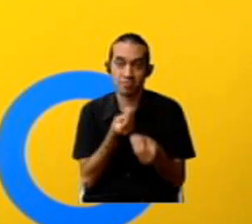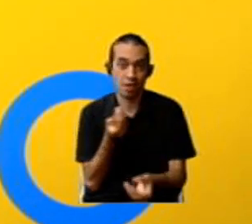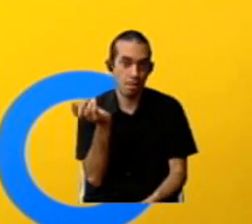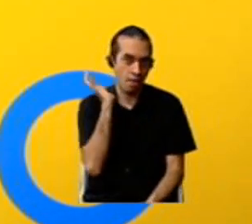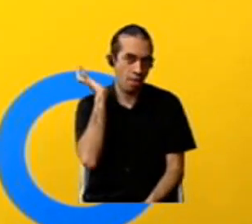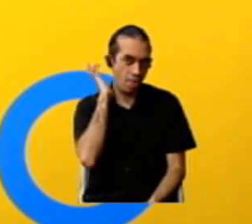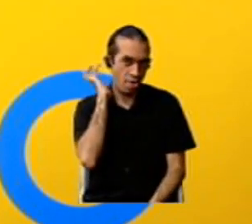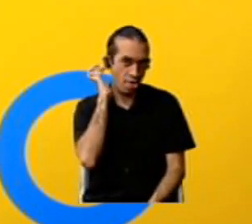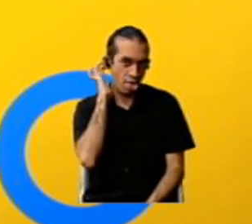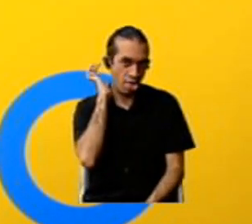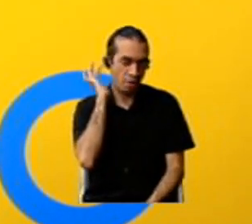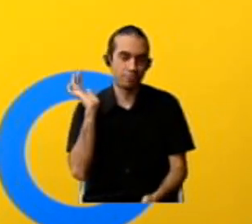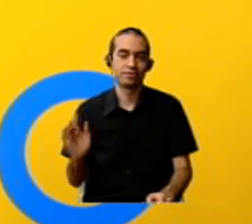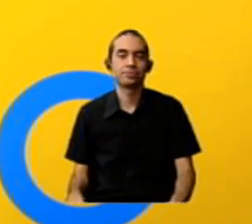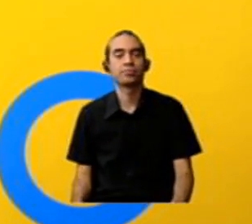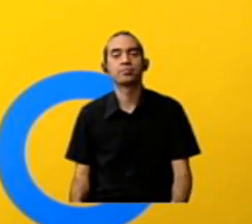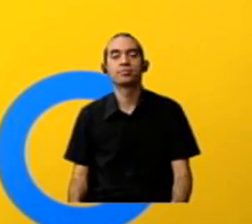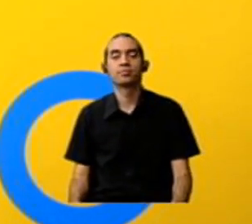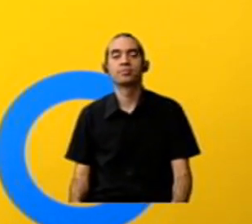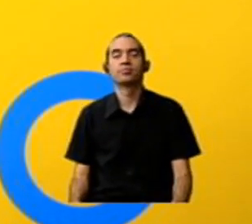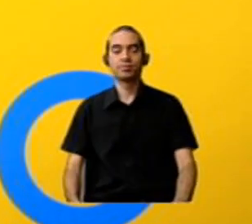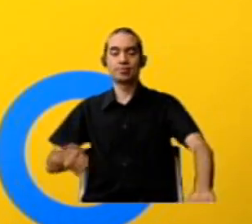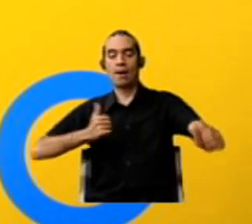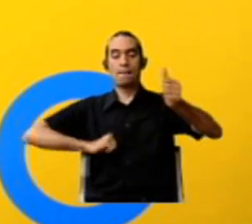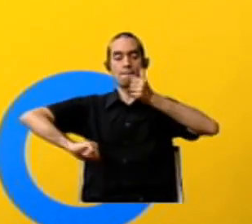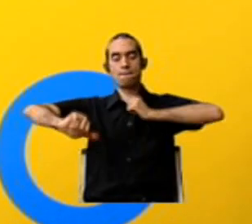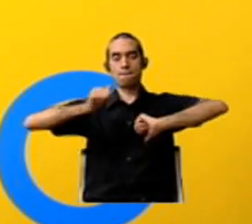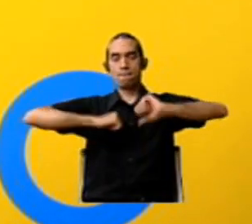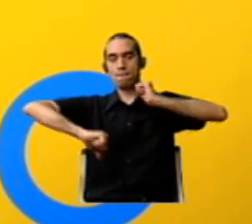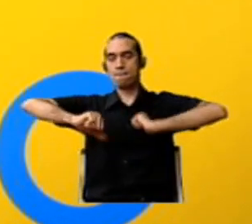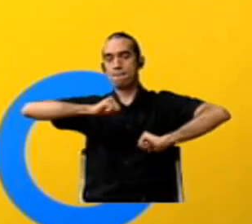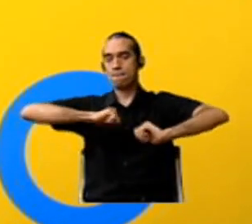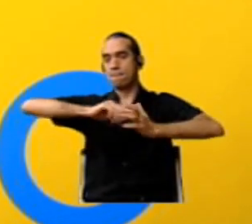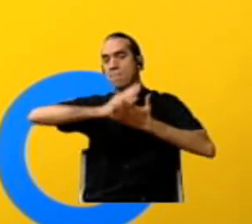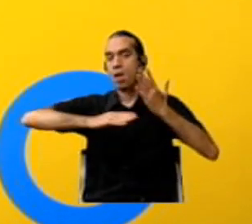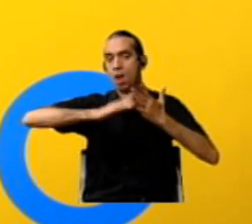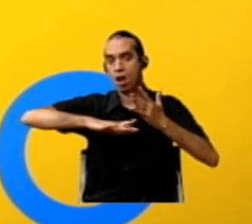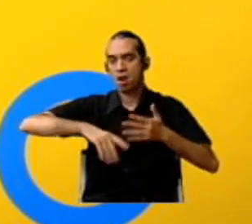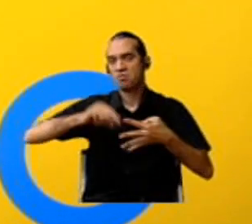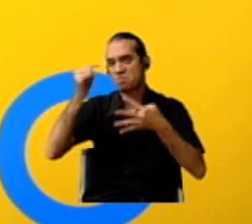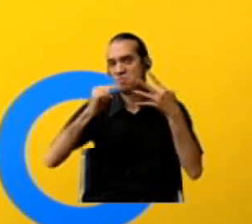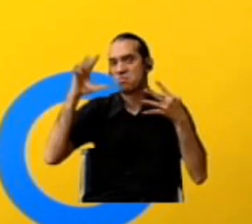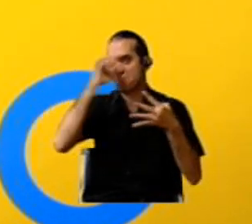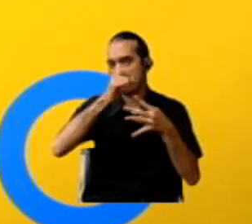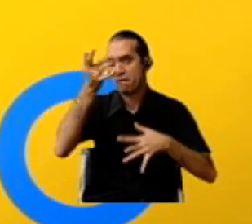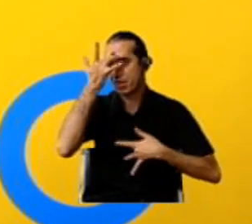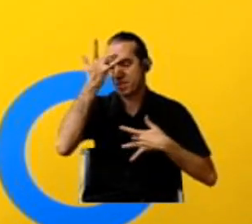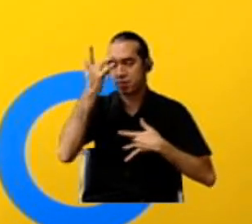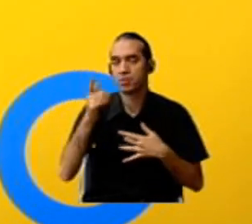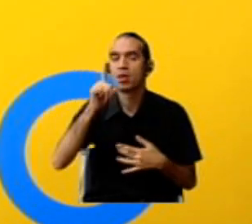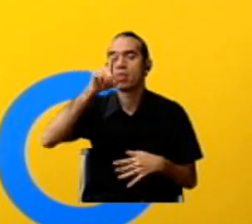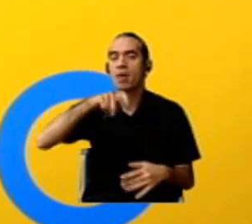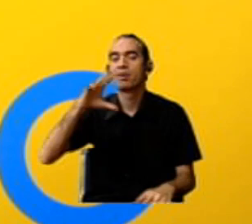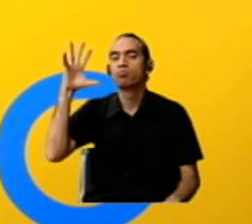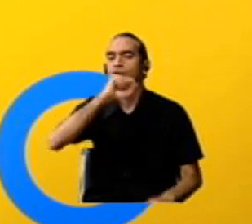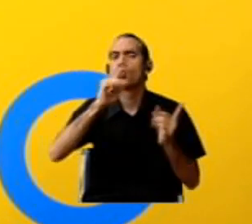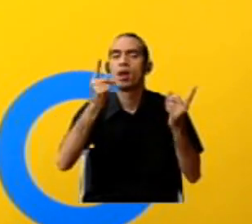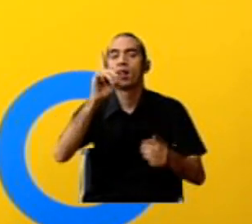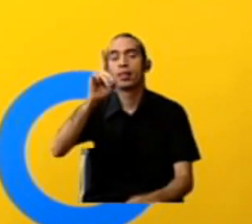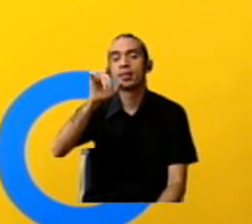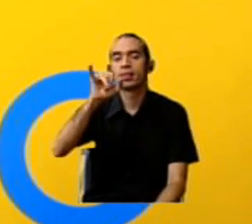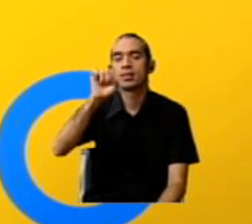okay? I'm going to dramatize some of the symptoms and you have to guess the disease.